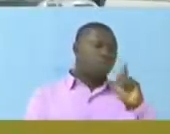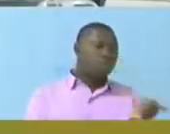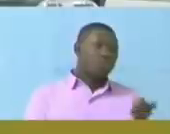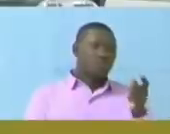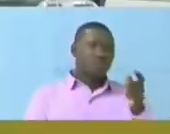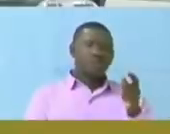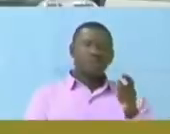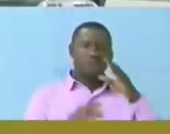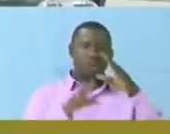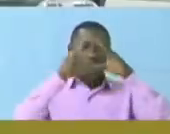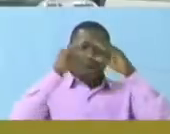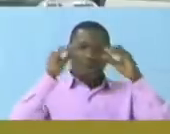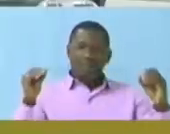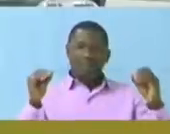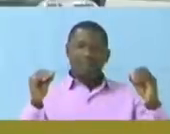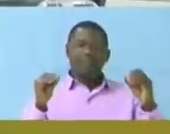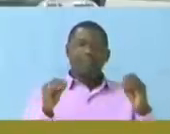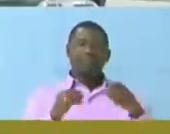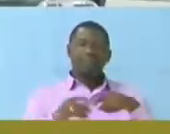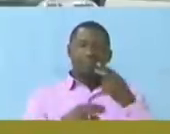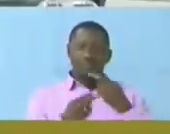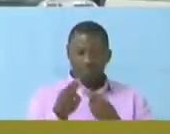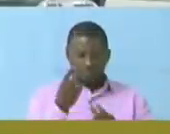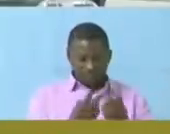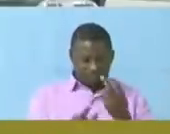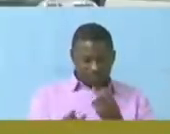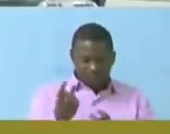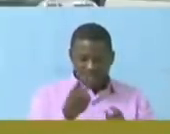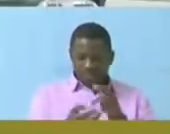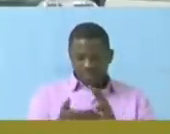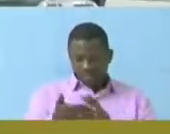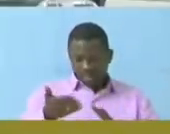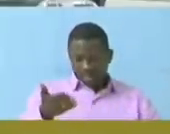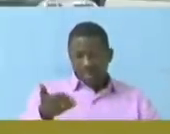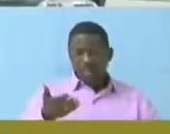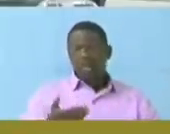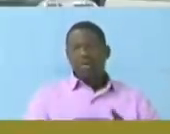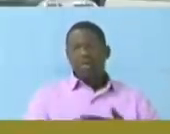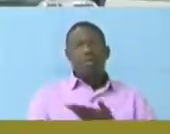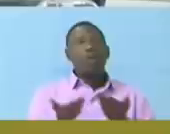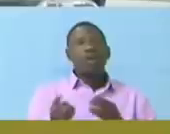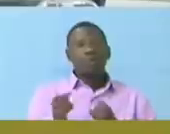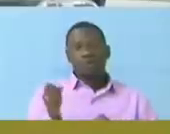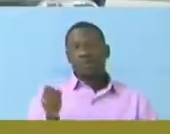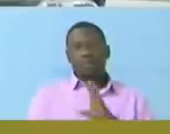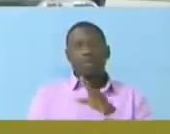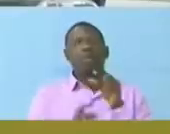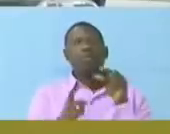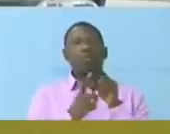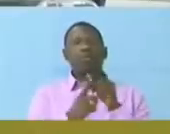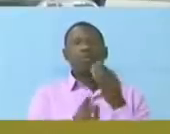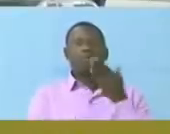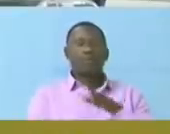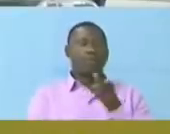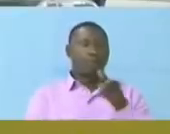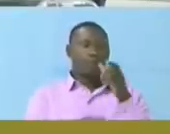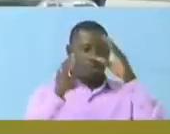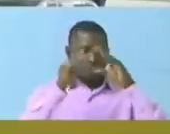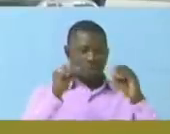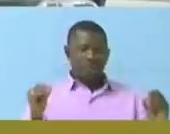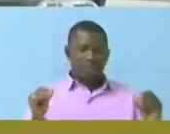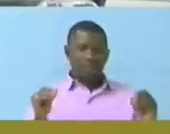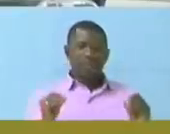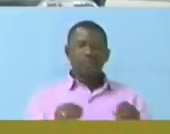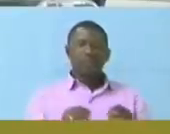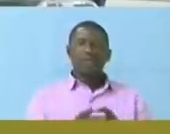the review. And then flared and the instruction comes. I